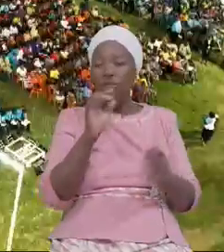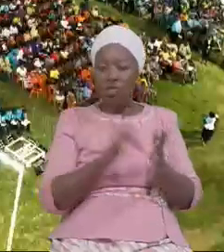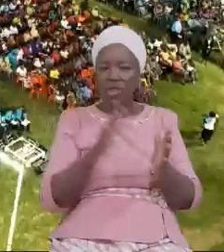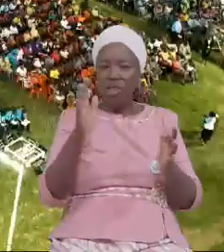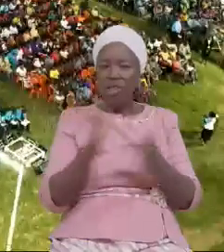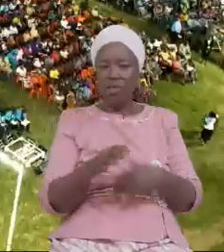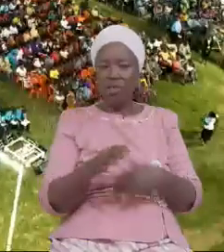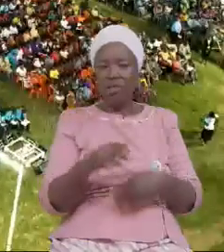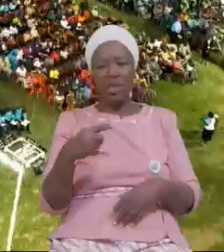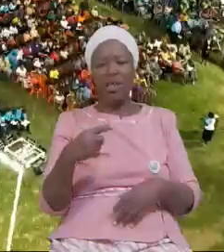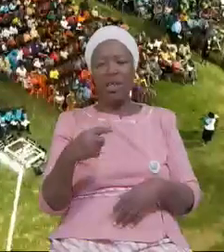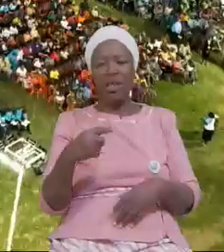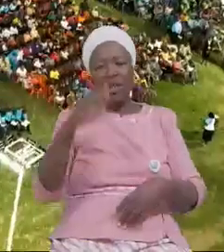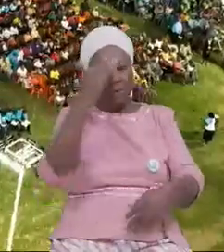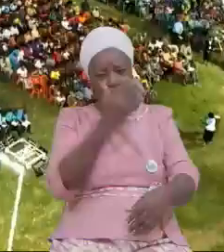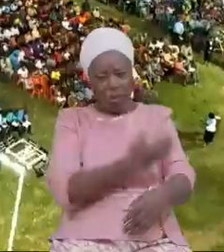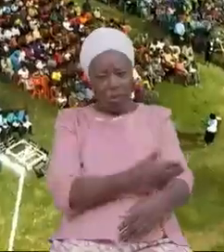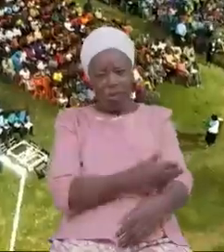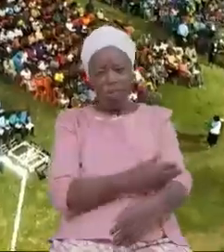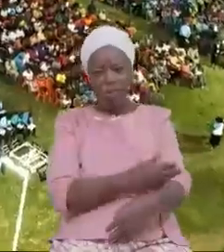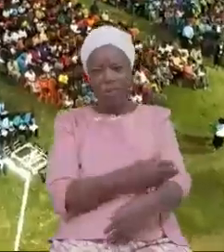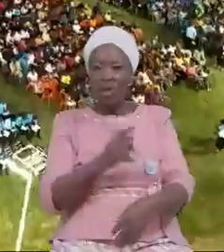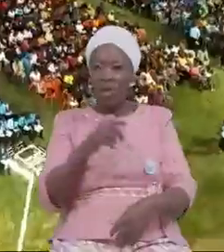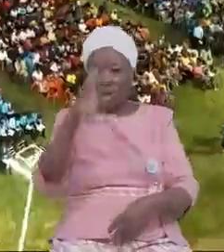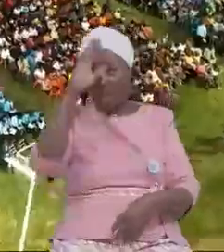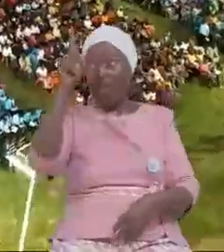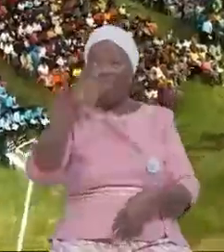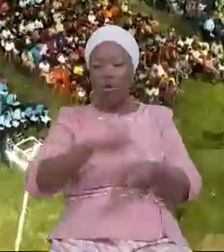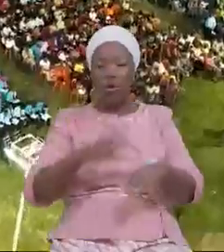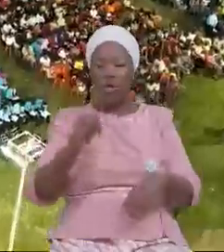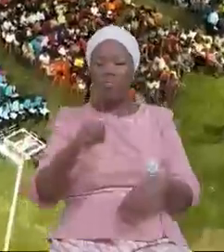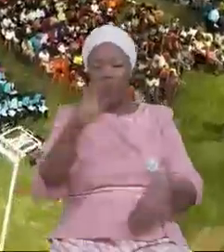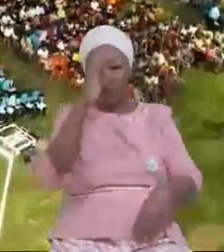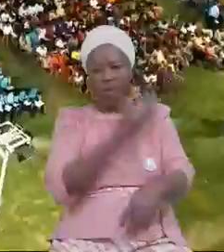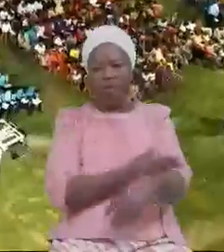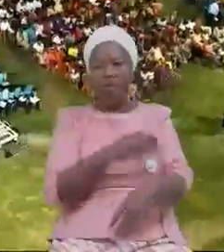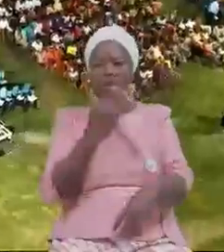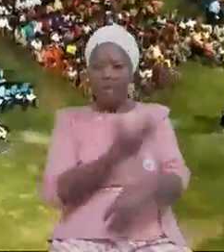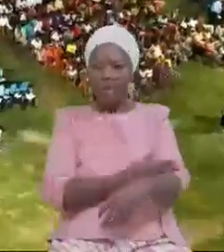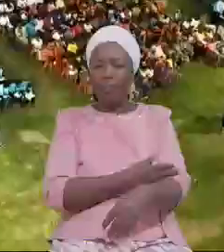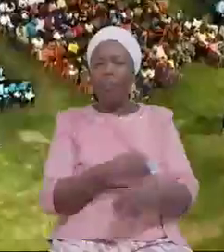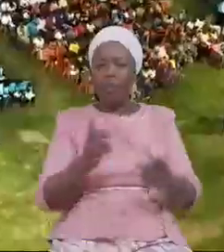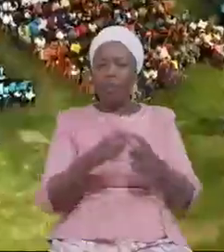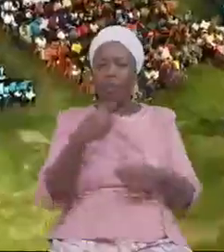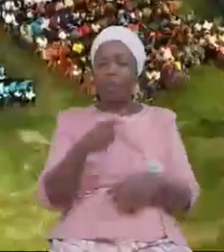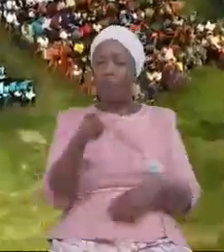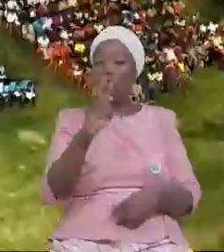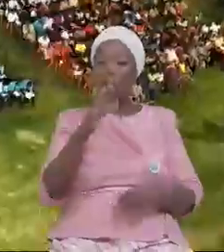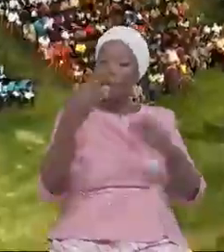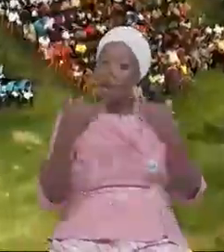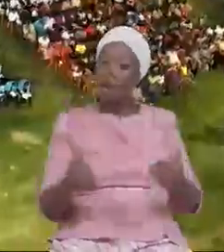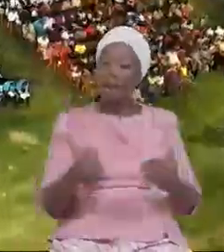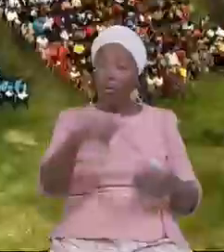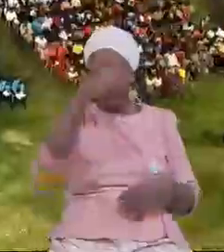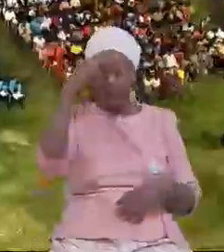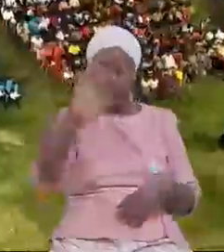said, son, he called him son. He called him son. He said, you're now, because your sins